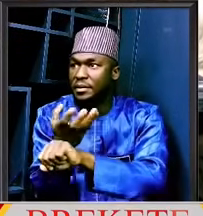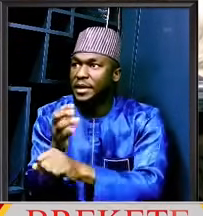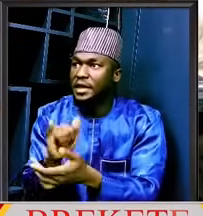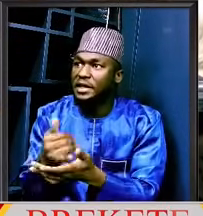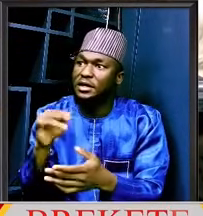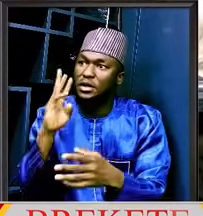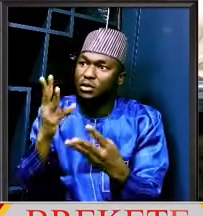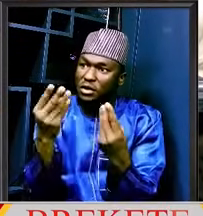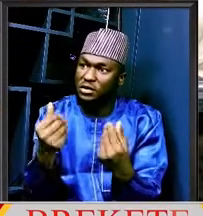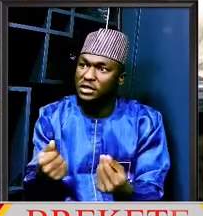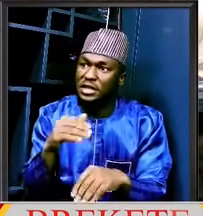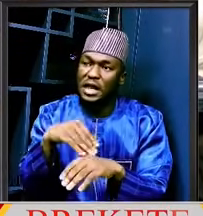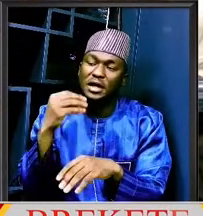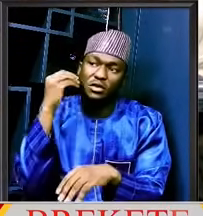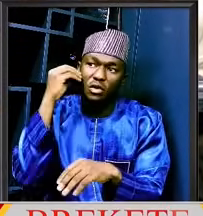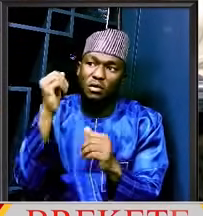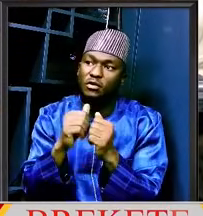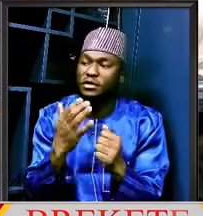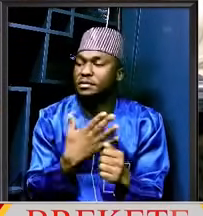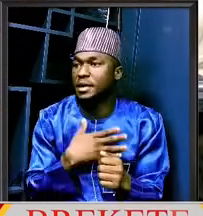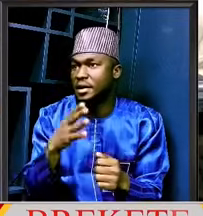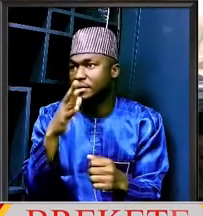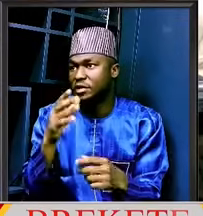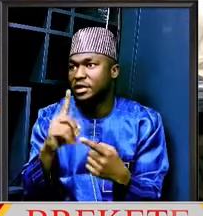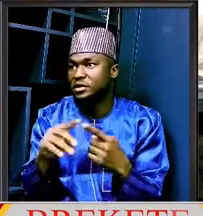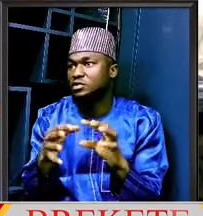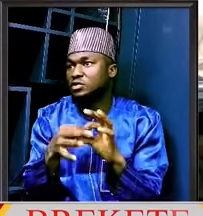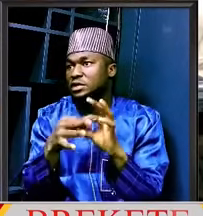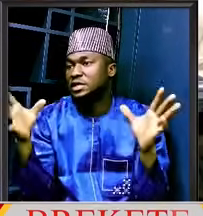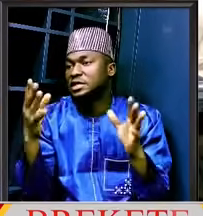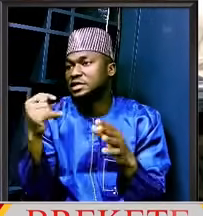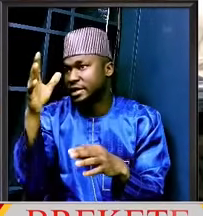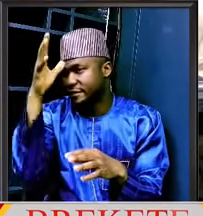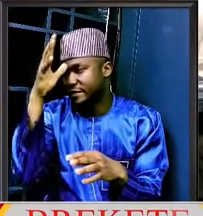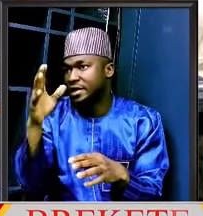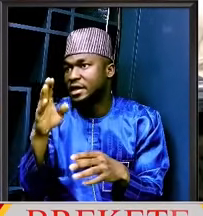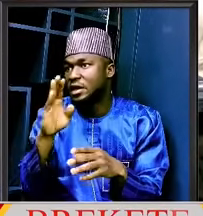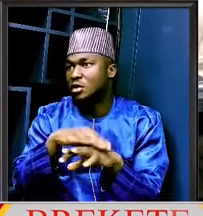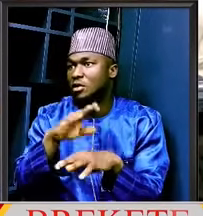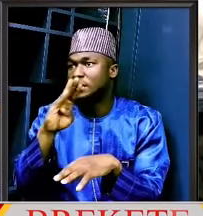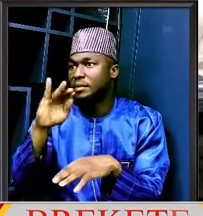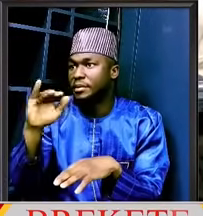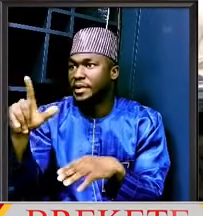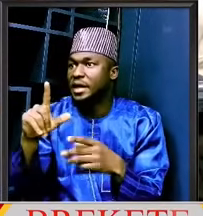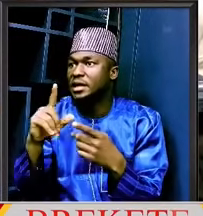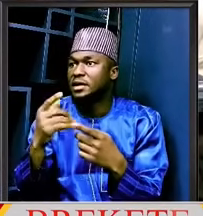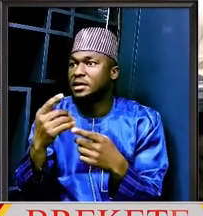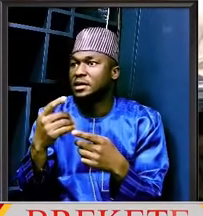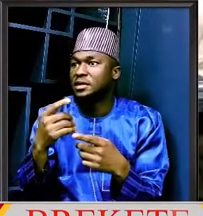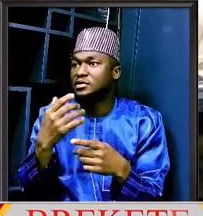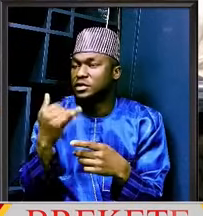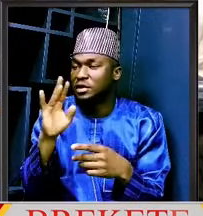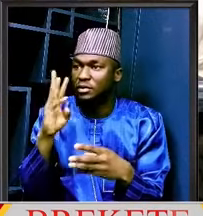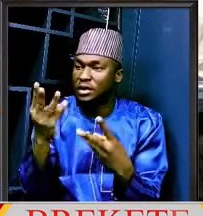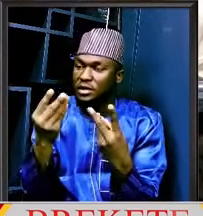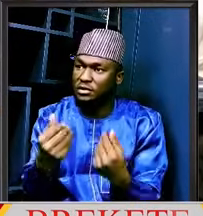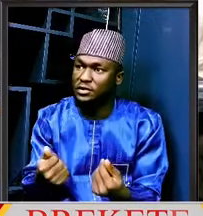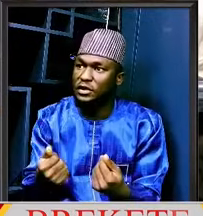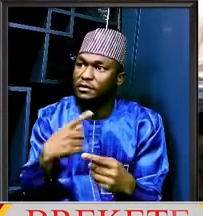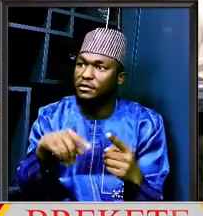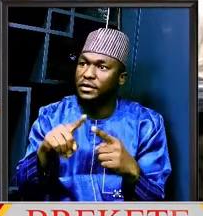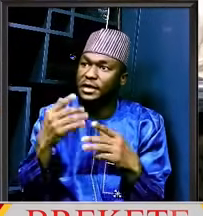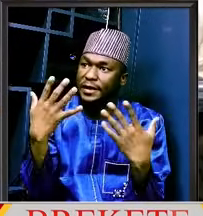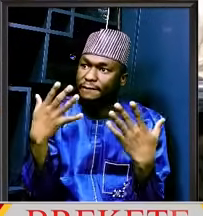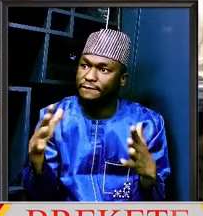at home with my mother, that they should release the father on bail. They can even allow those boys to be there. They'll come back and settle. When they